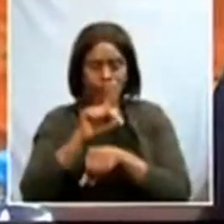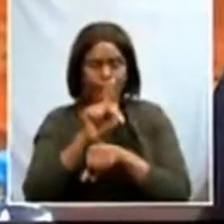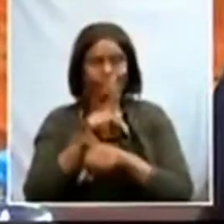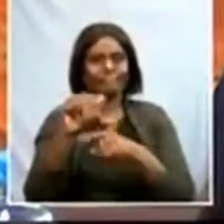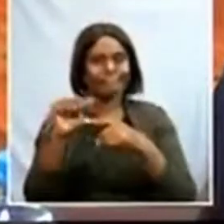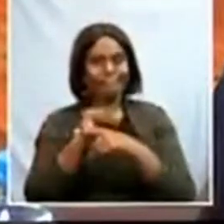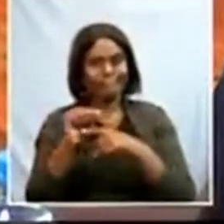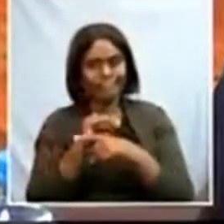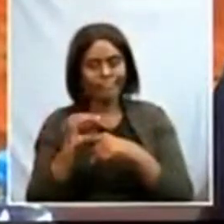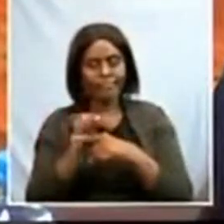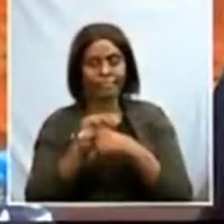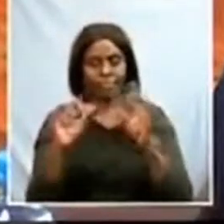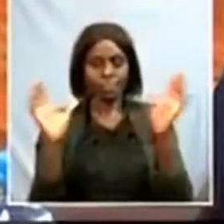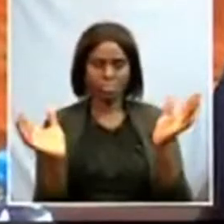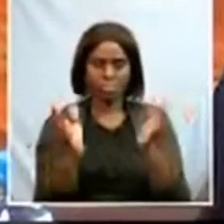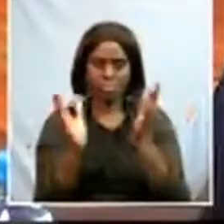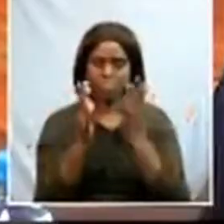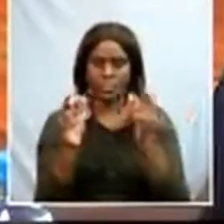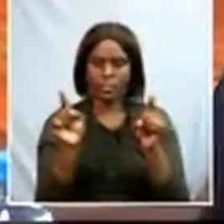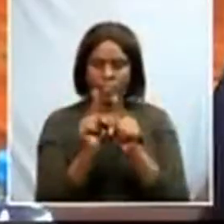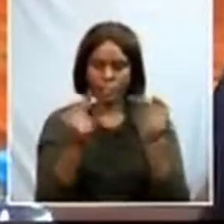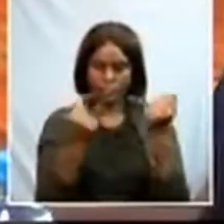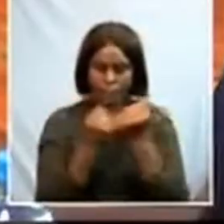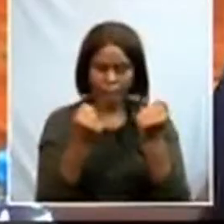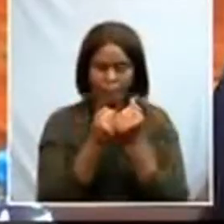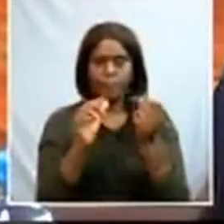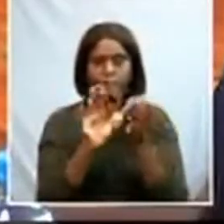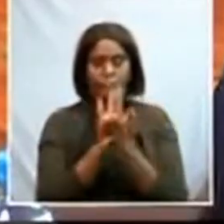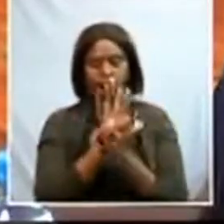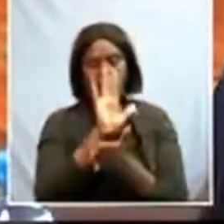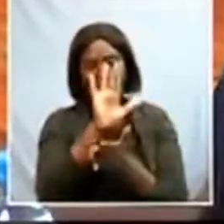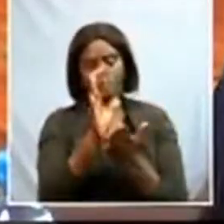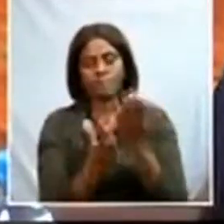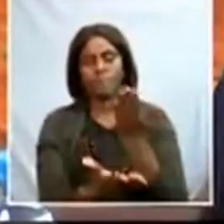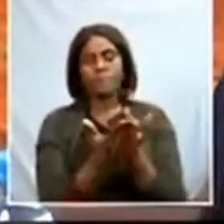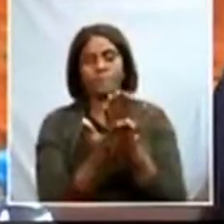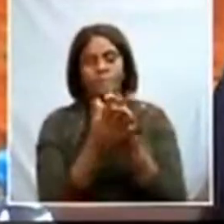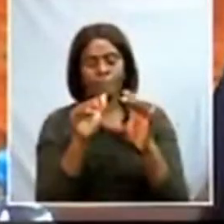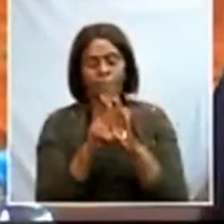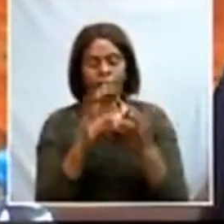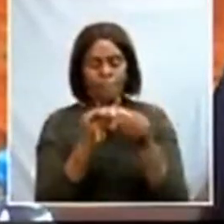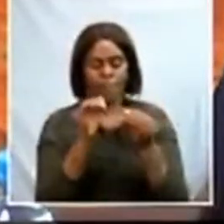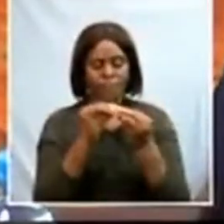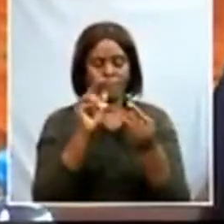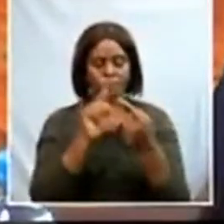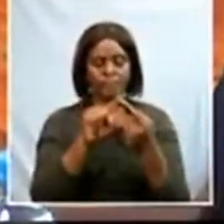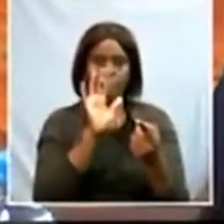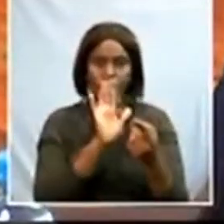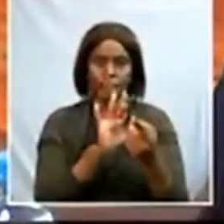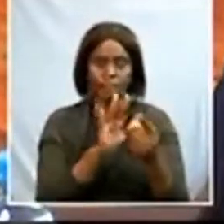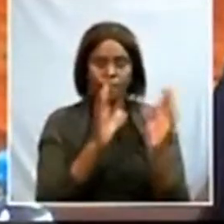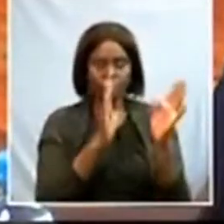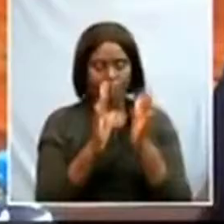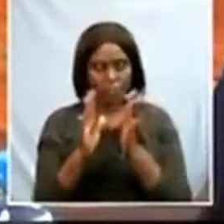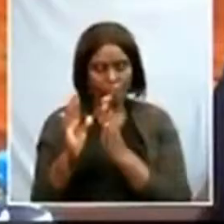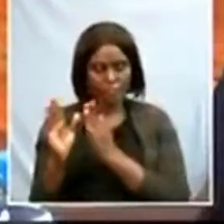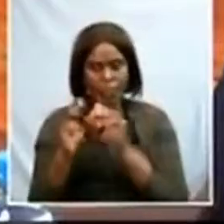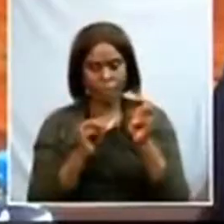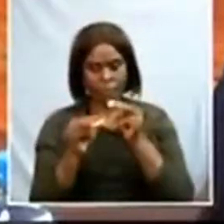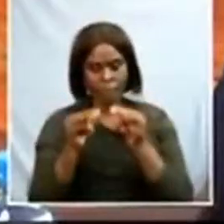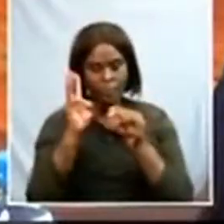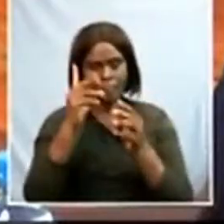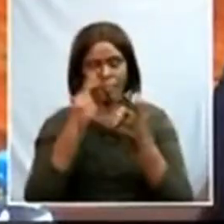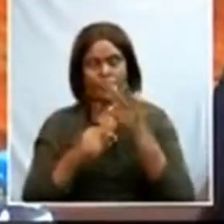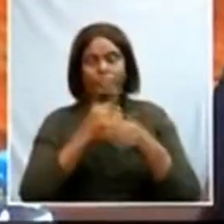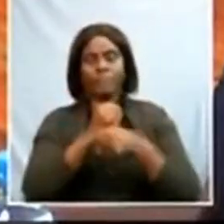appraisal. The supporting documents, Chair, are attached on Appendix 1. Remedial measure, management to